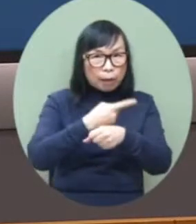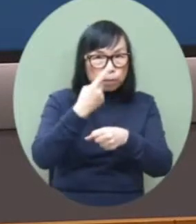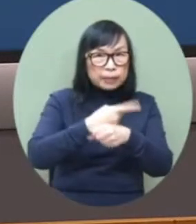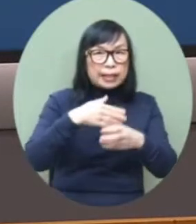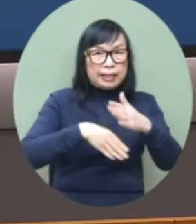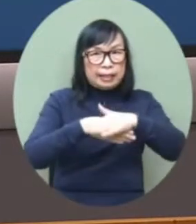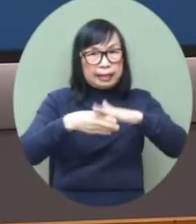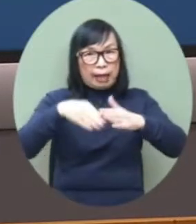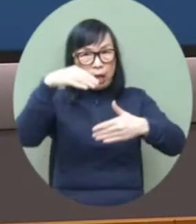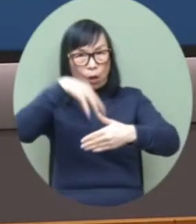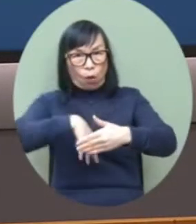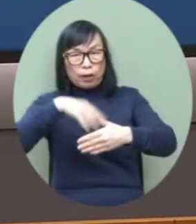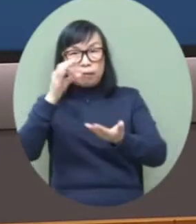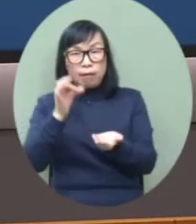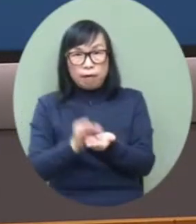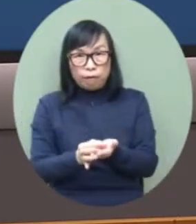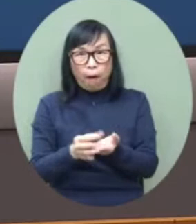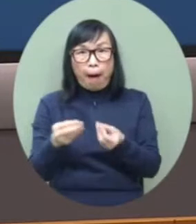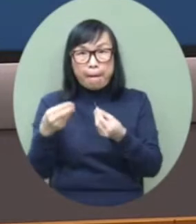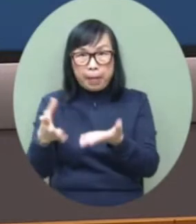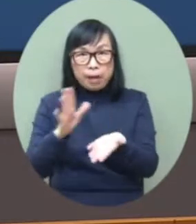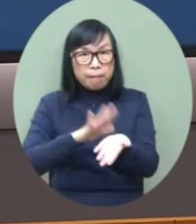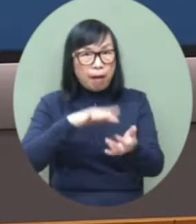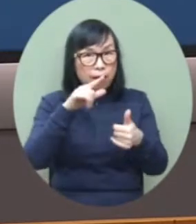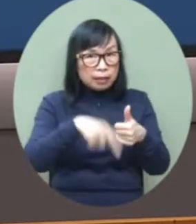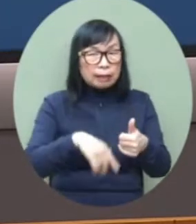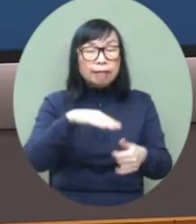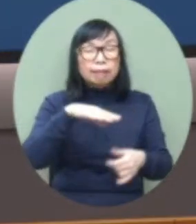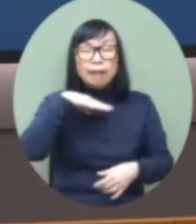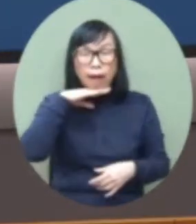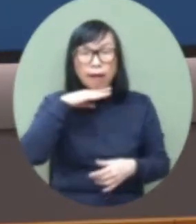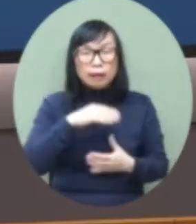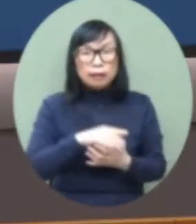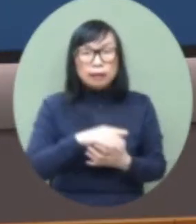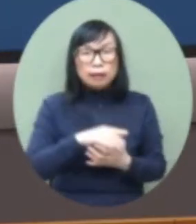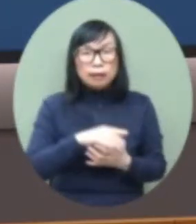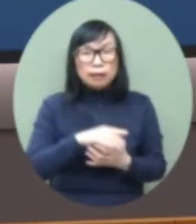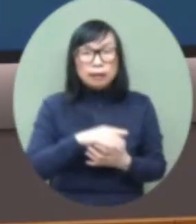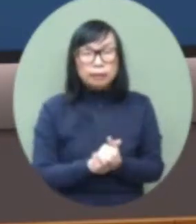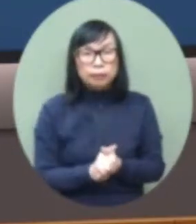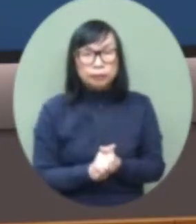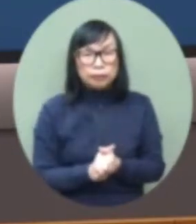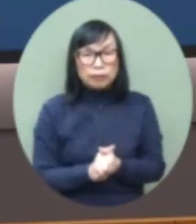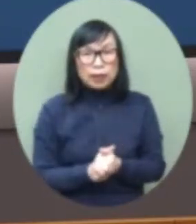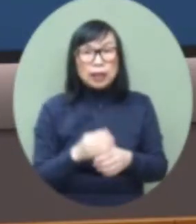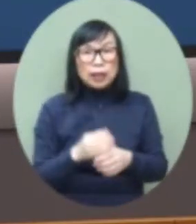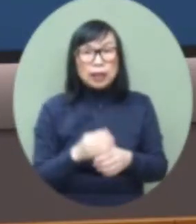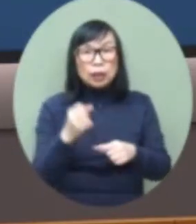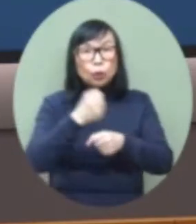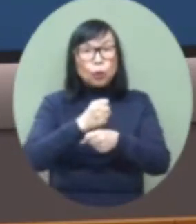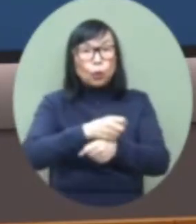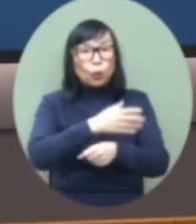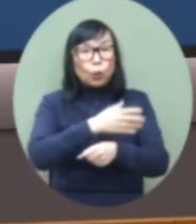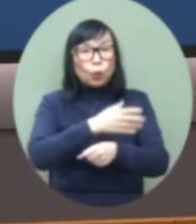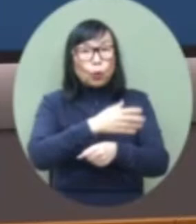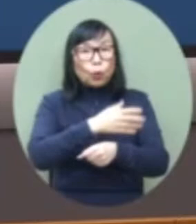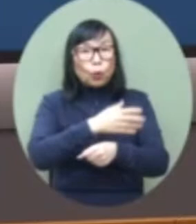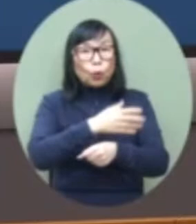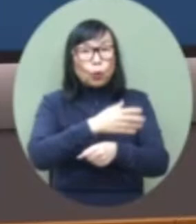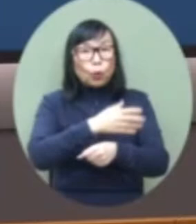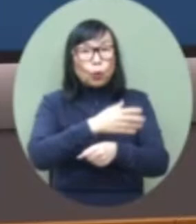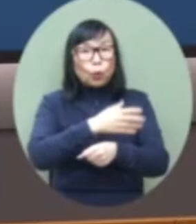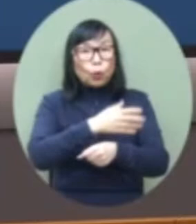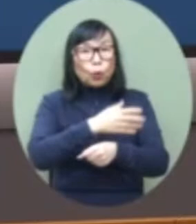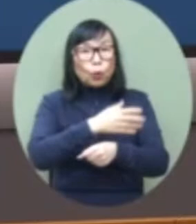And that includes temporary indoor shelter for patients who need to wait.